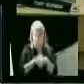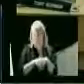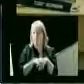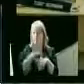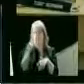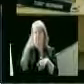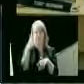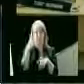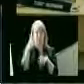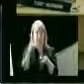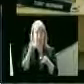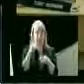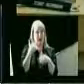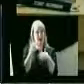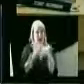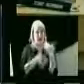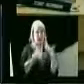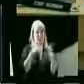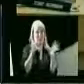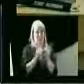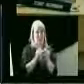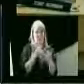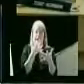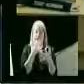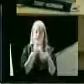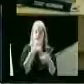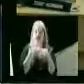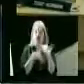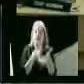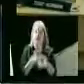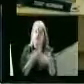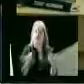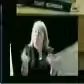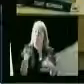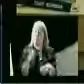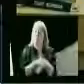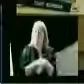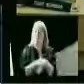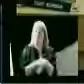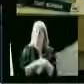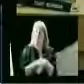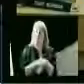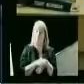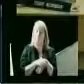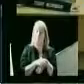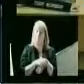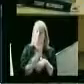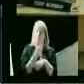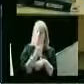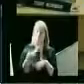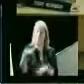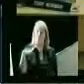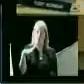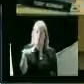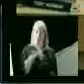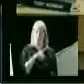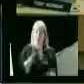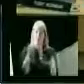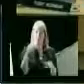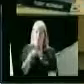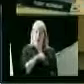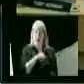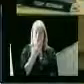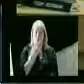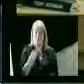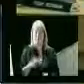you viewed the proceedings, pretty interesting proceedings, in that a couple of the board members, one in